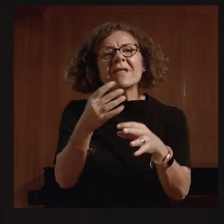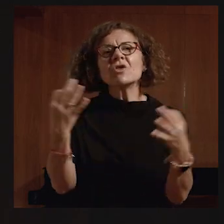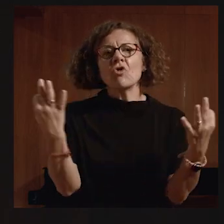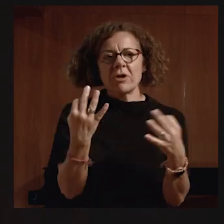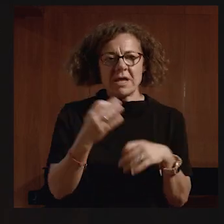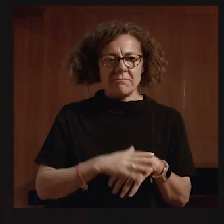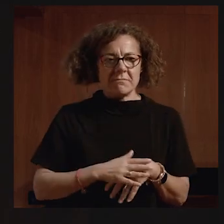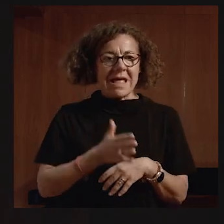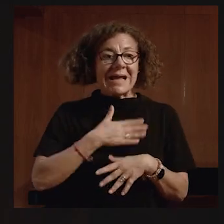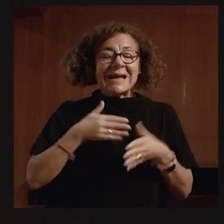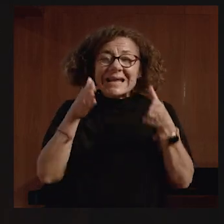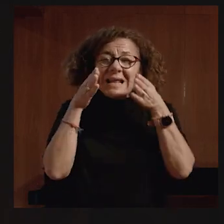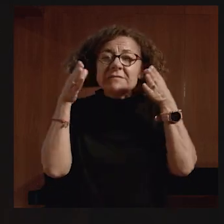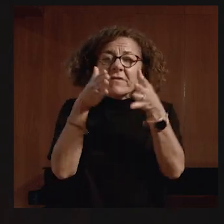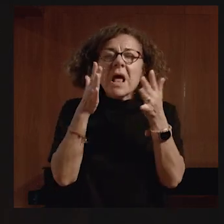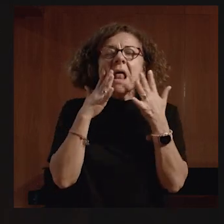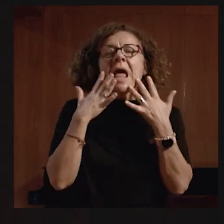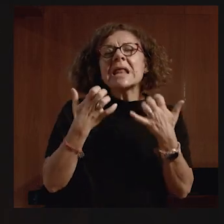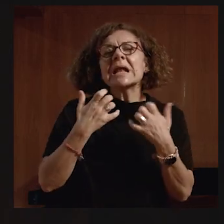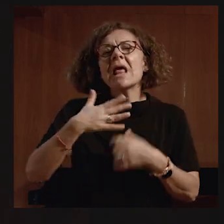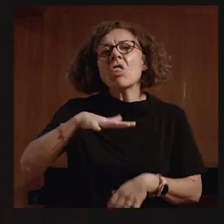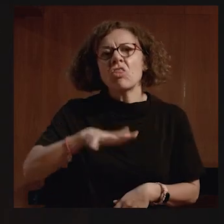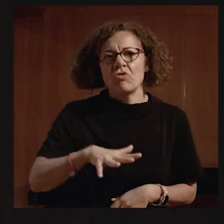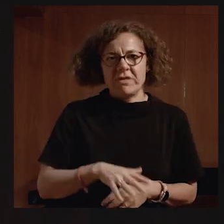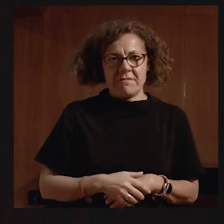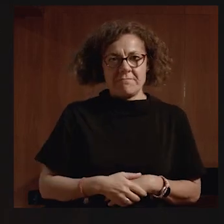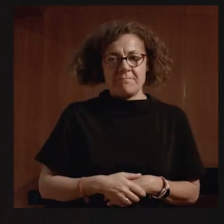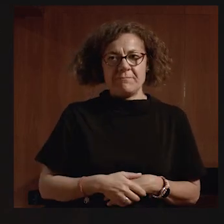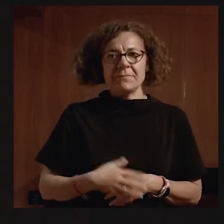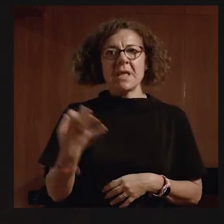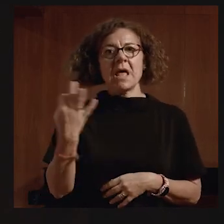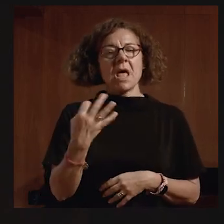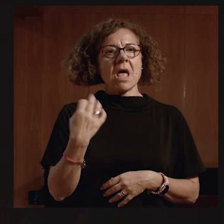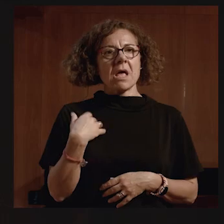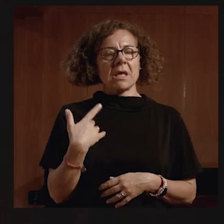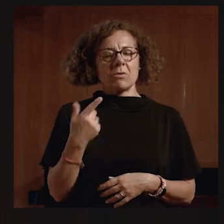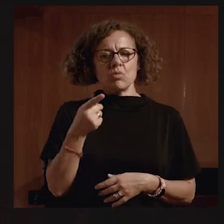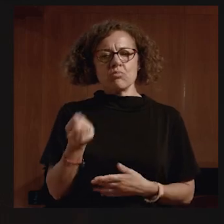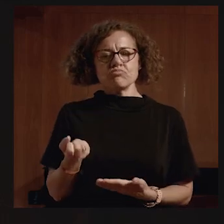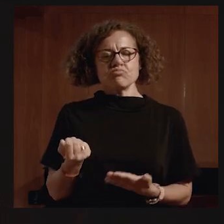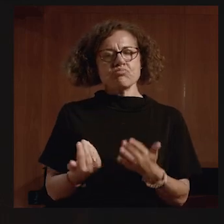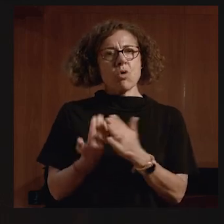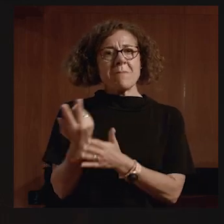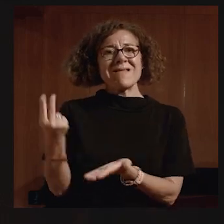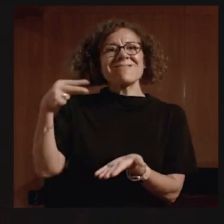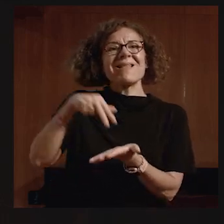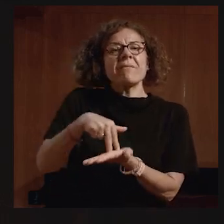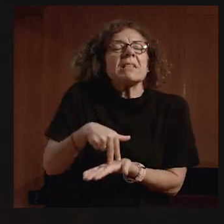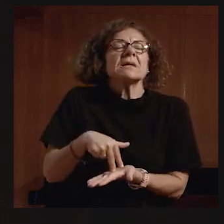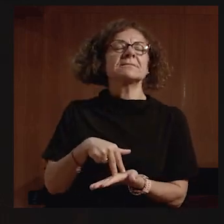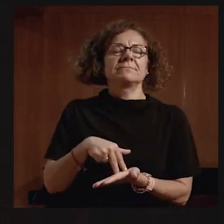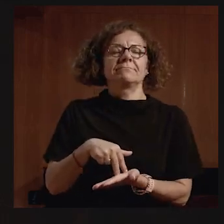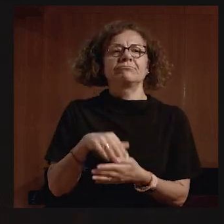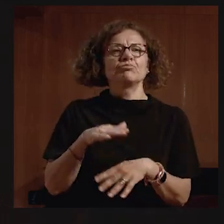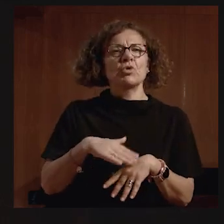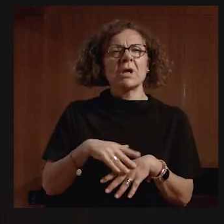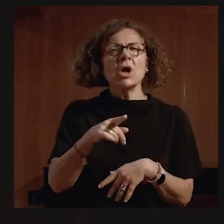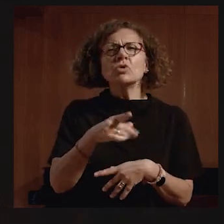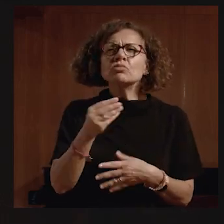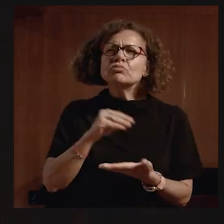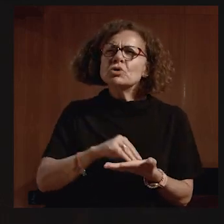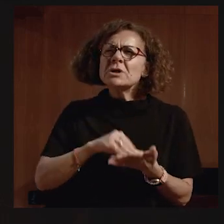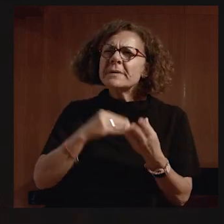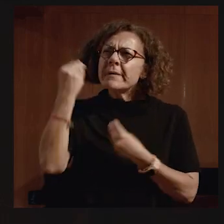What gets you out of bed in the morning? How often do we ask ourselves that? And especially as musicians, we're so